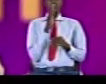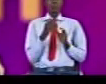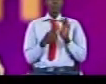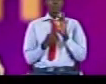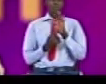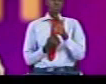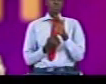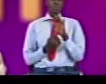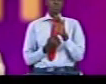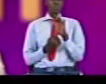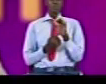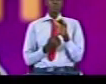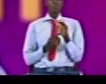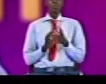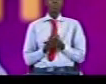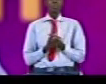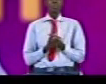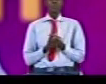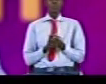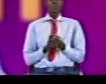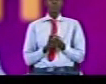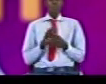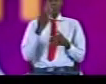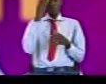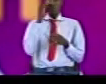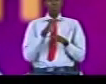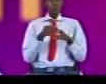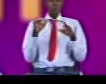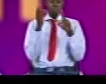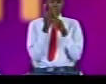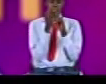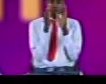Let us take what we have heard to the Lord in prayer.